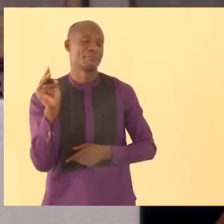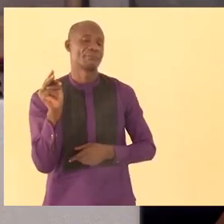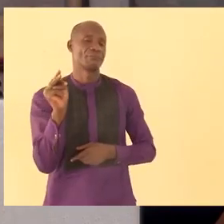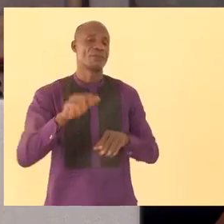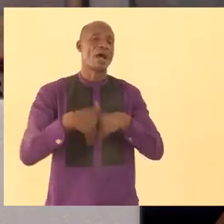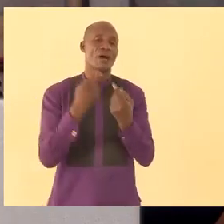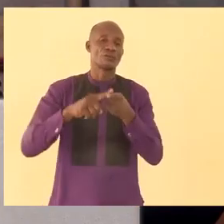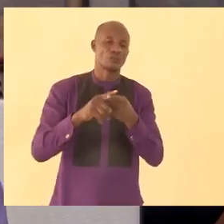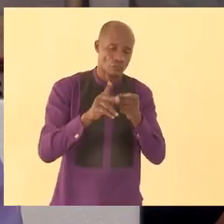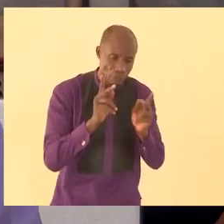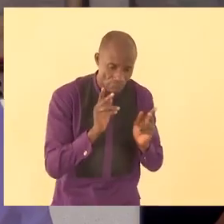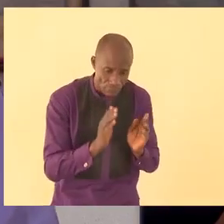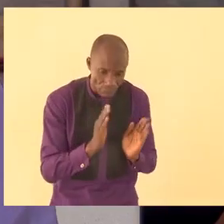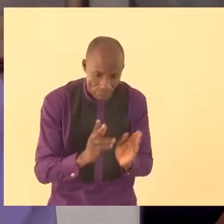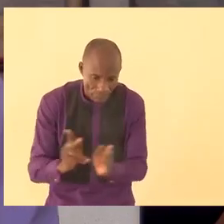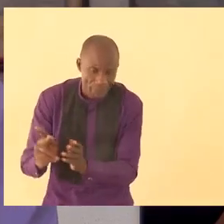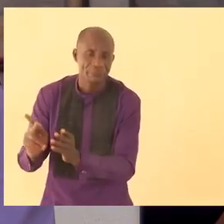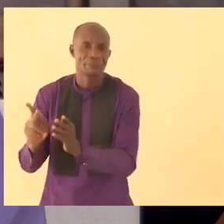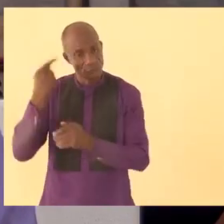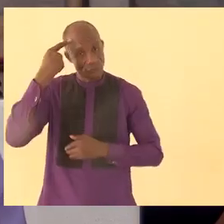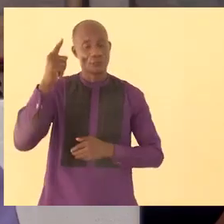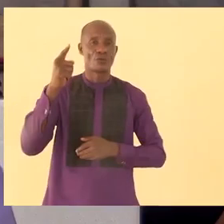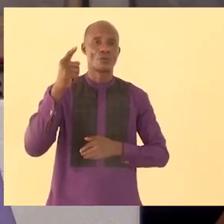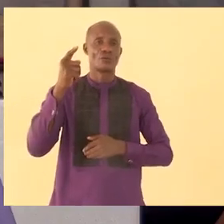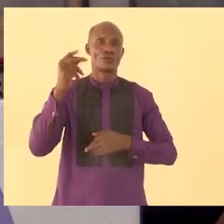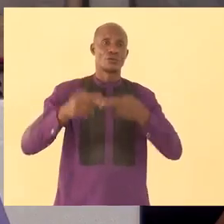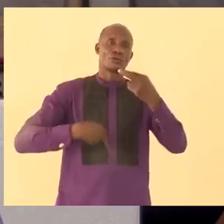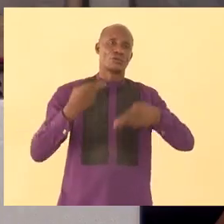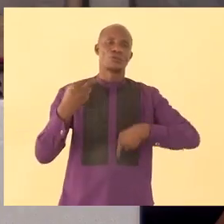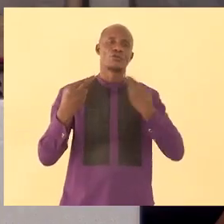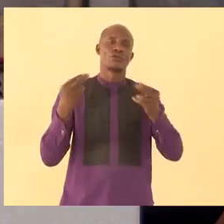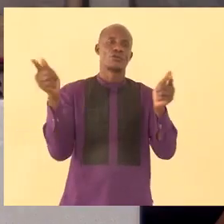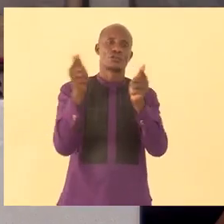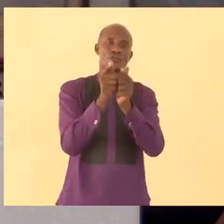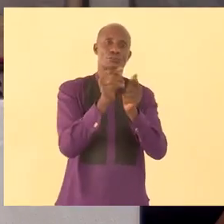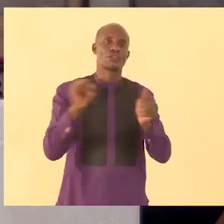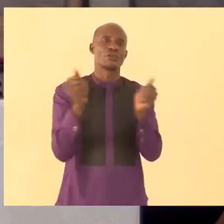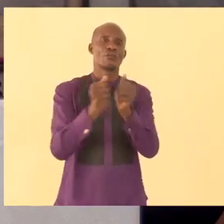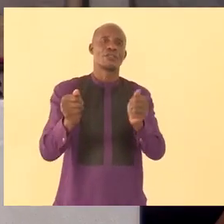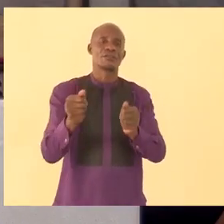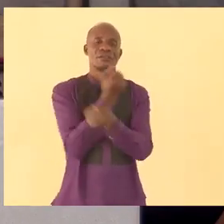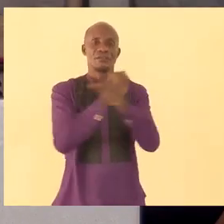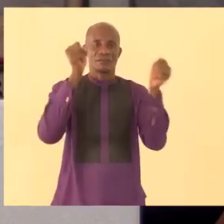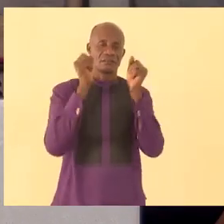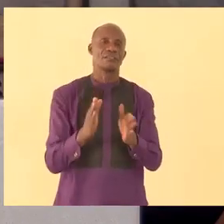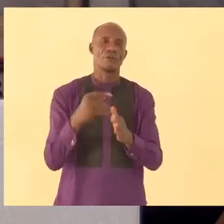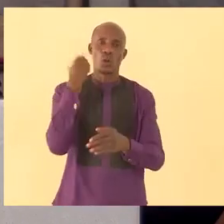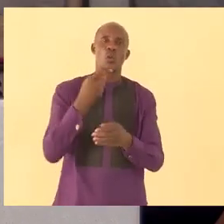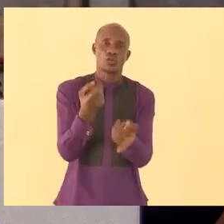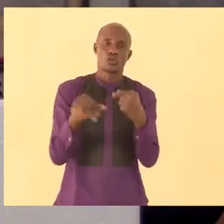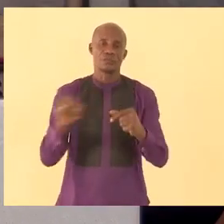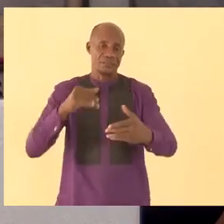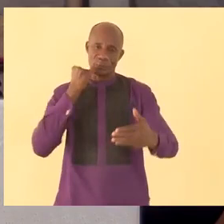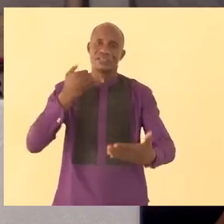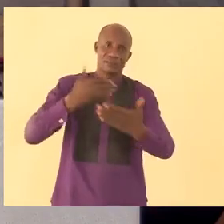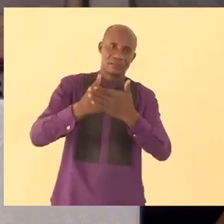him how to prepare for a joyous encounter with a Savior whose coming is near. For